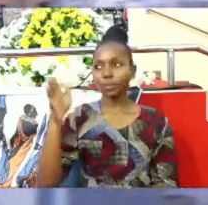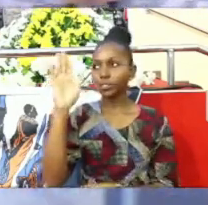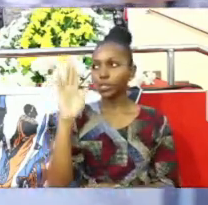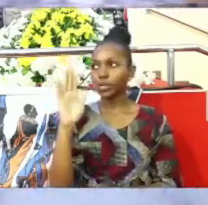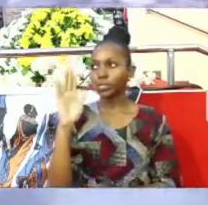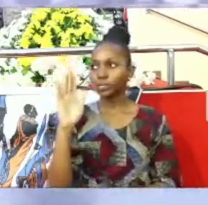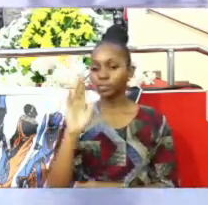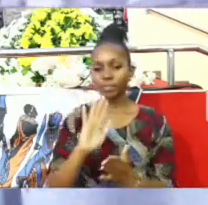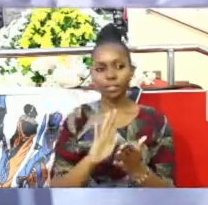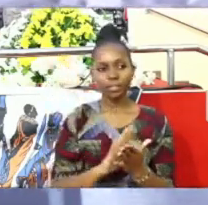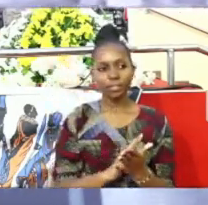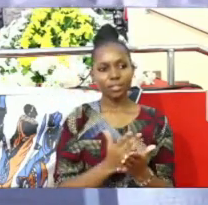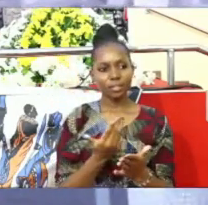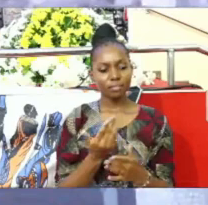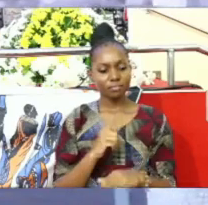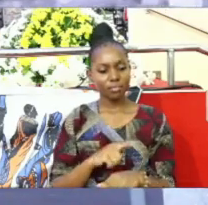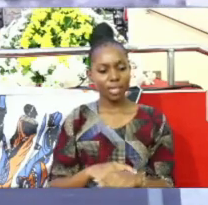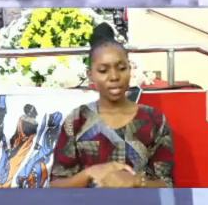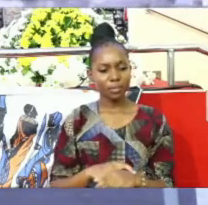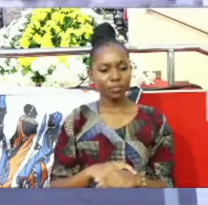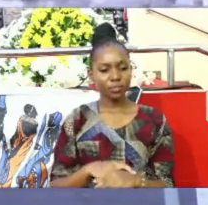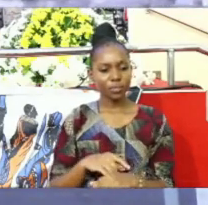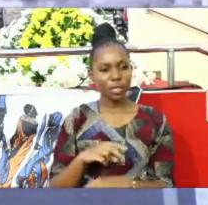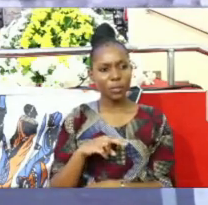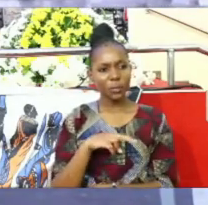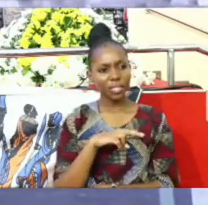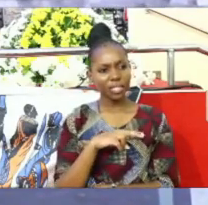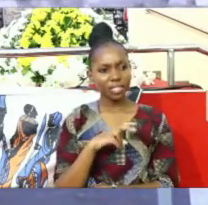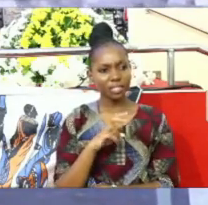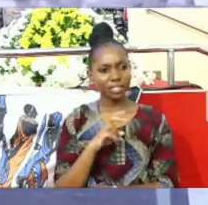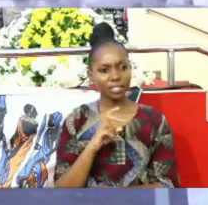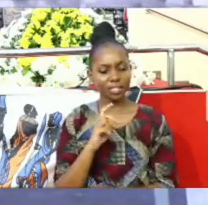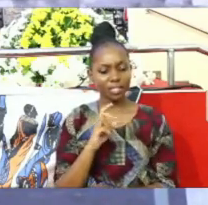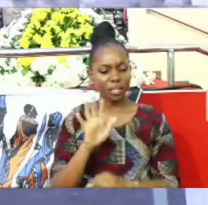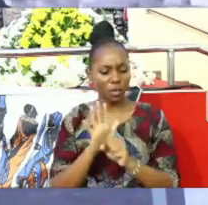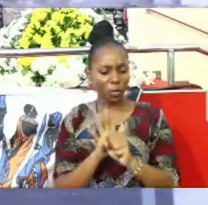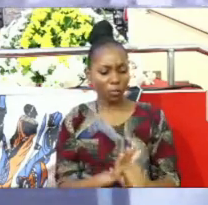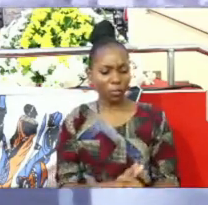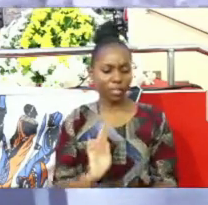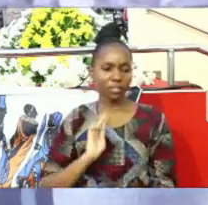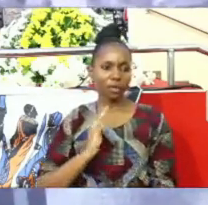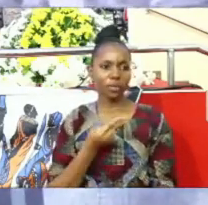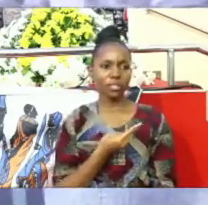Sometimes we look down at ourselves. Wakati mwingine tunajitazama kwa kipimo cha chini.